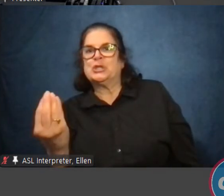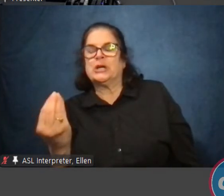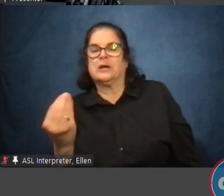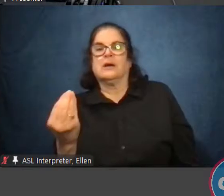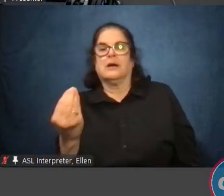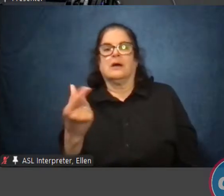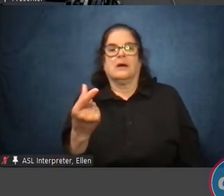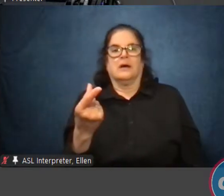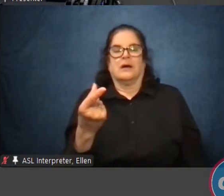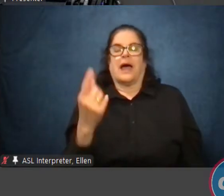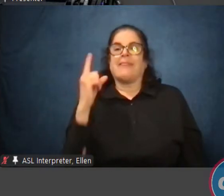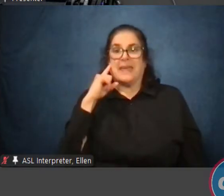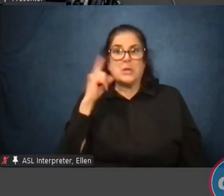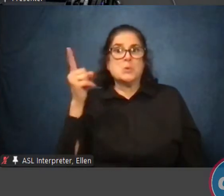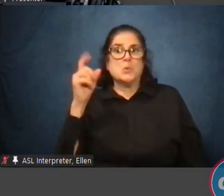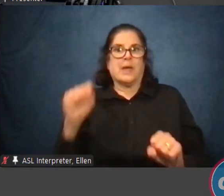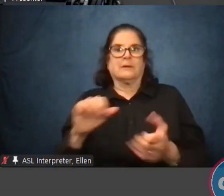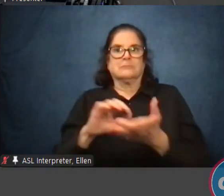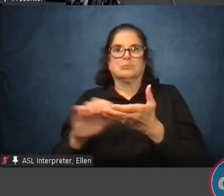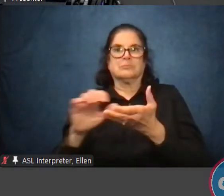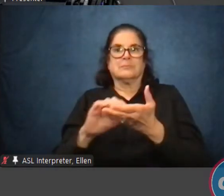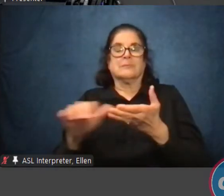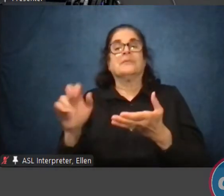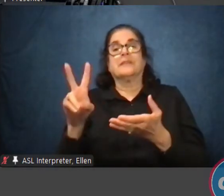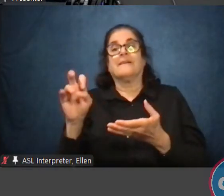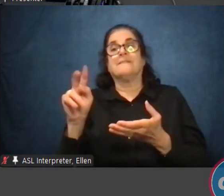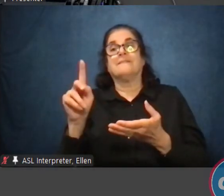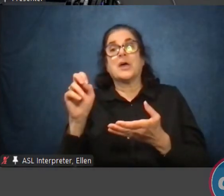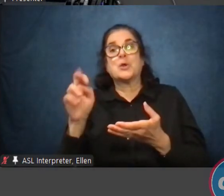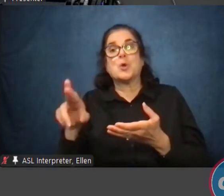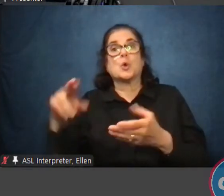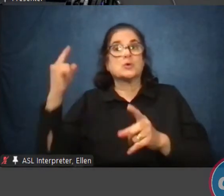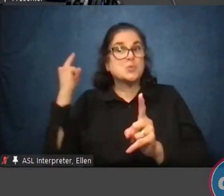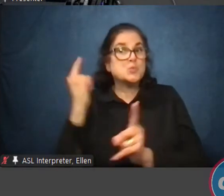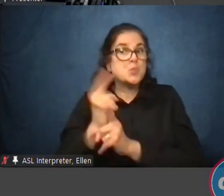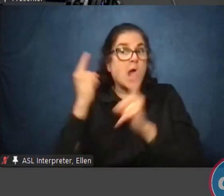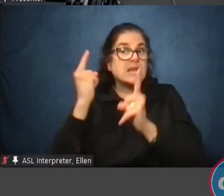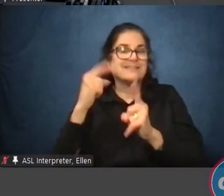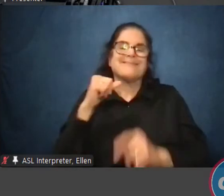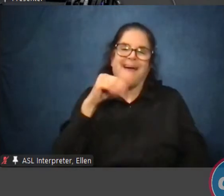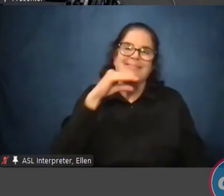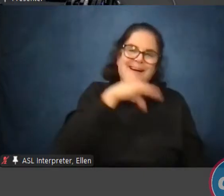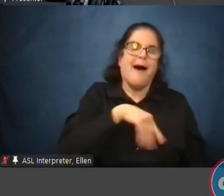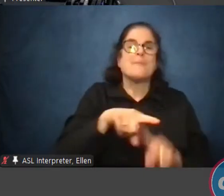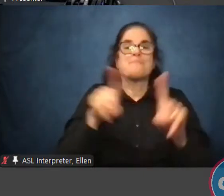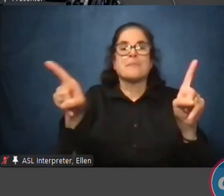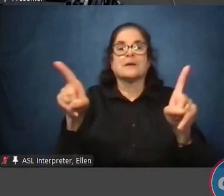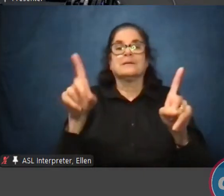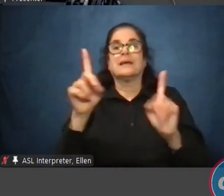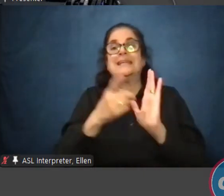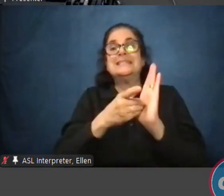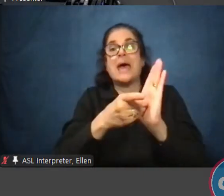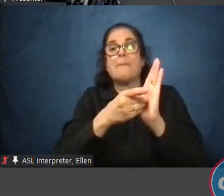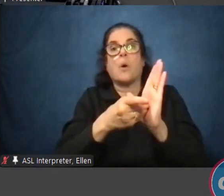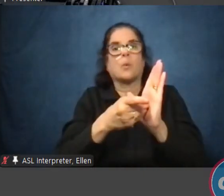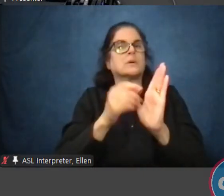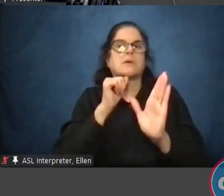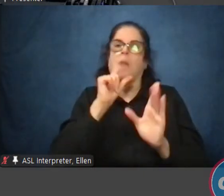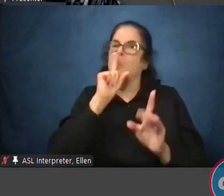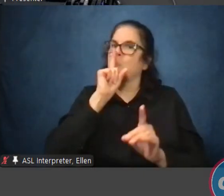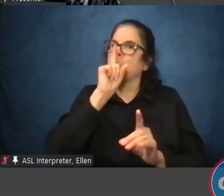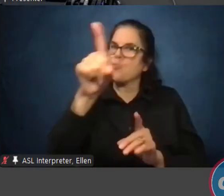me. They didn't lie, but if the vendor got it right with the screen. This is a demo unit. I want to be clear, it's a demo. The